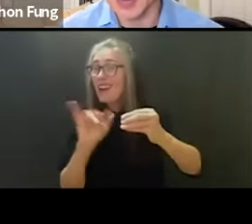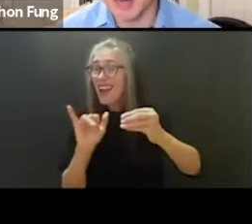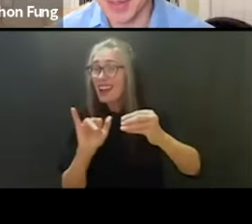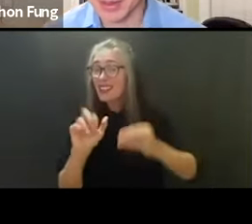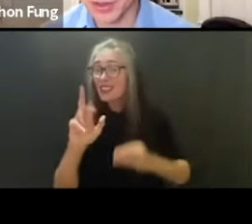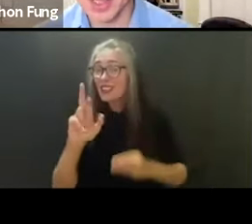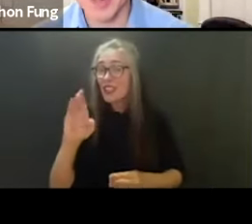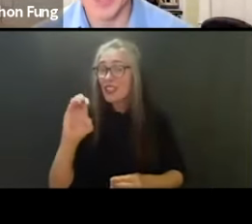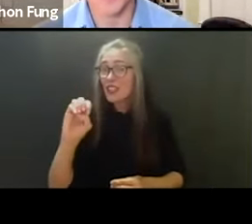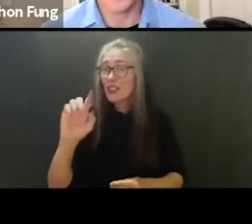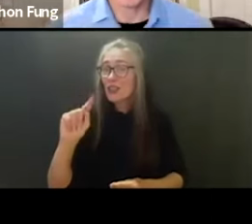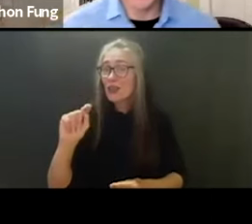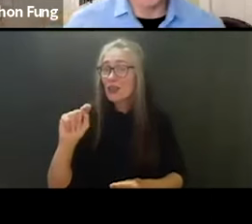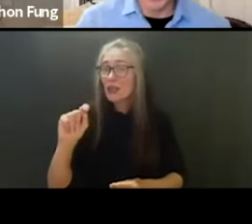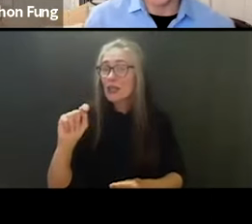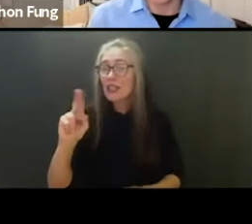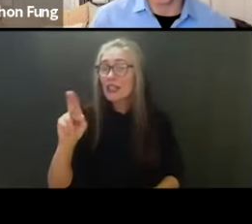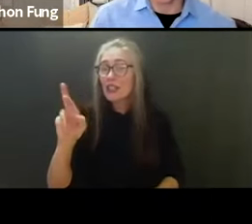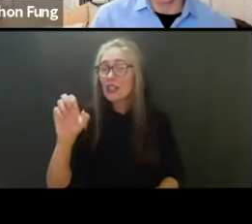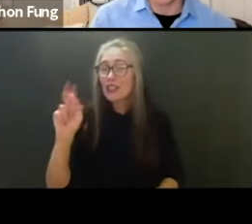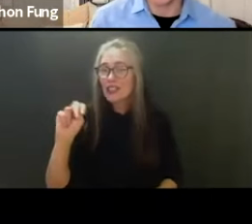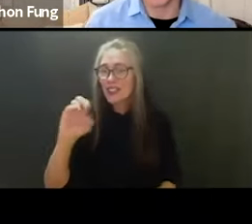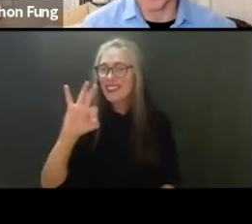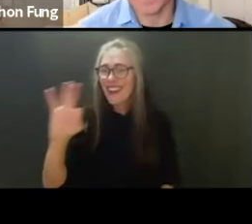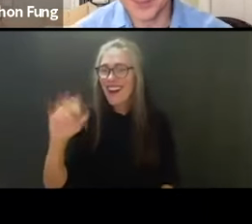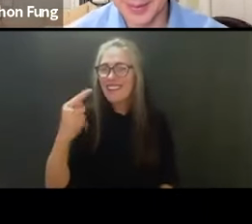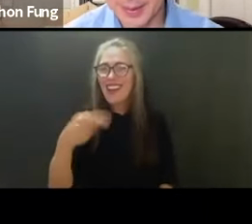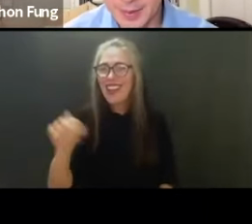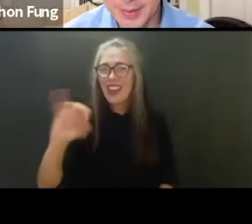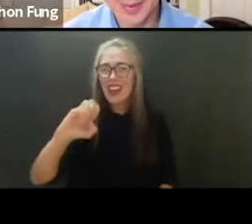and not empire strikes back. It depends on your perspective.